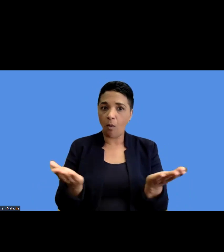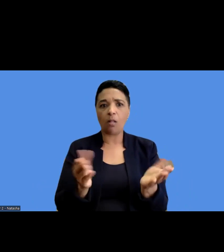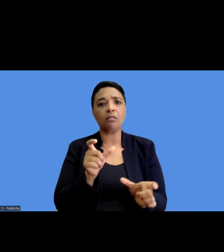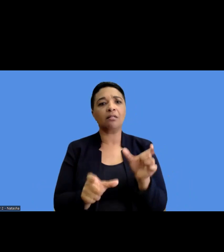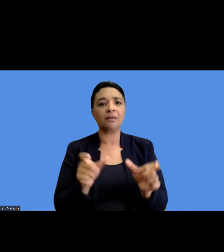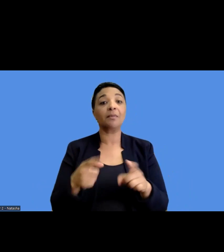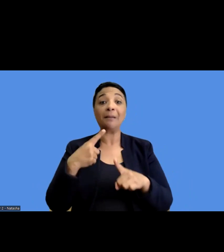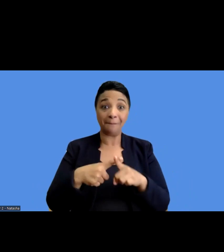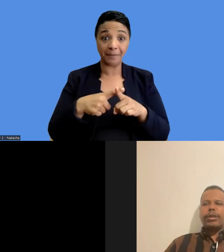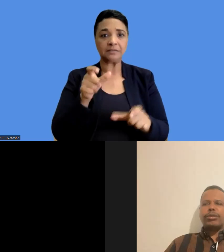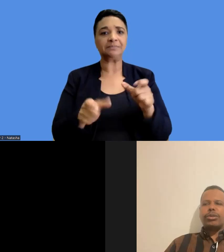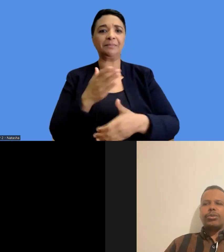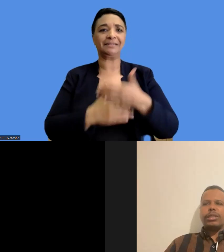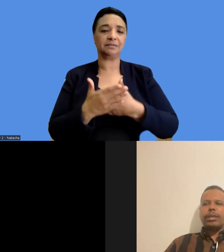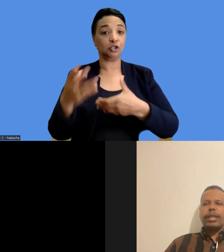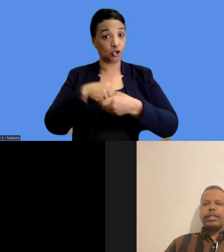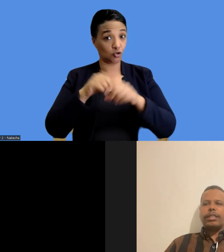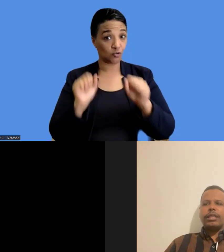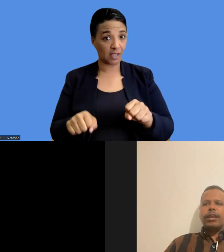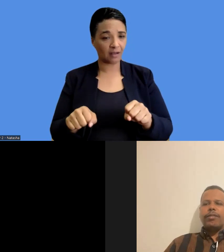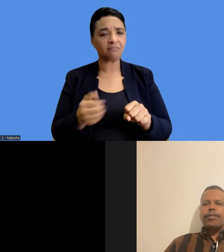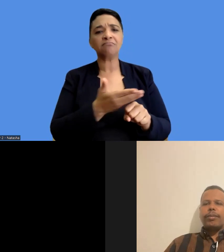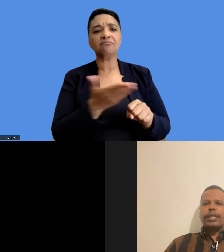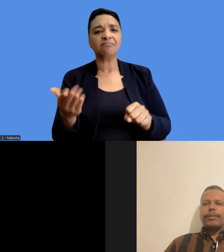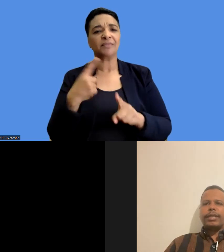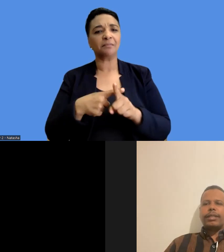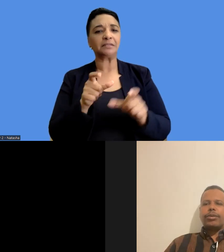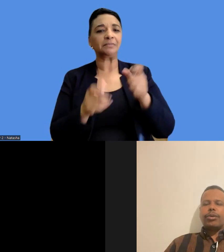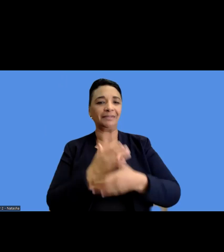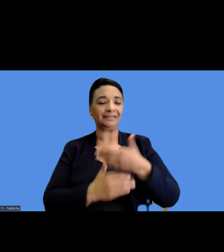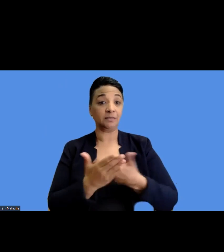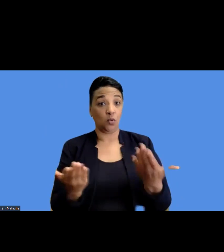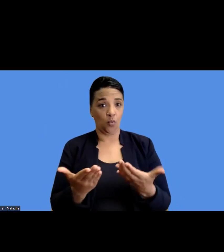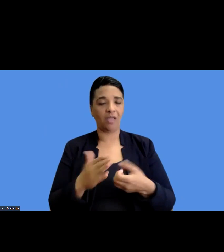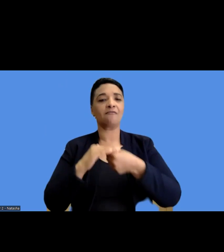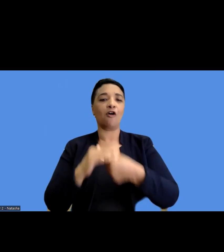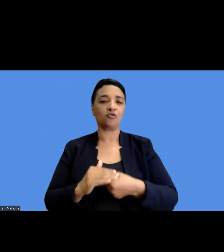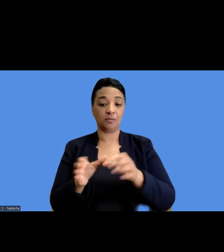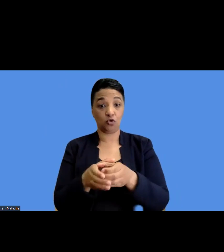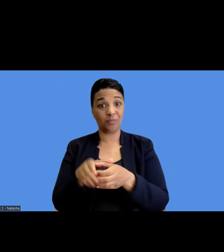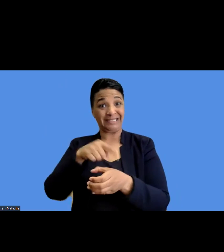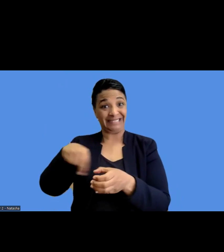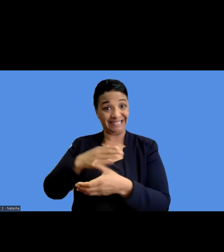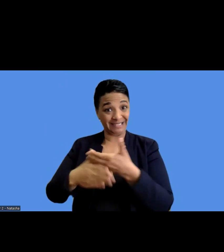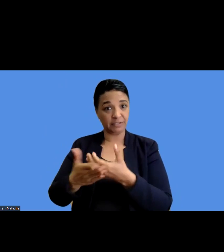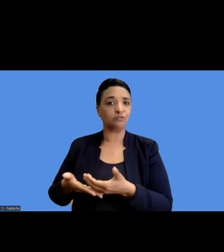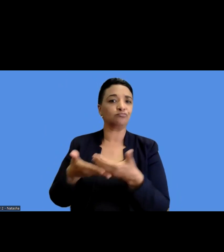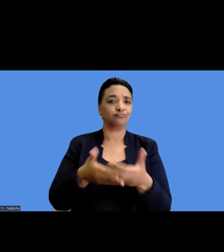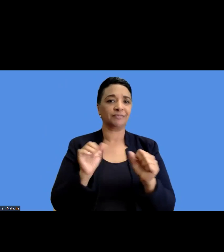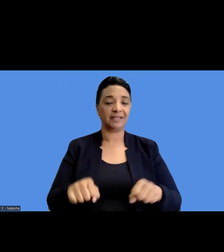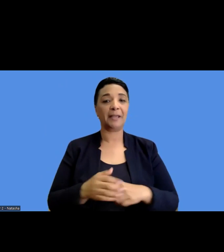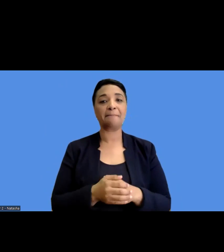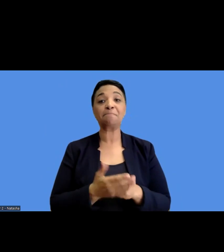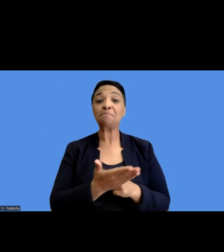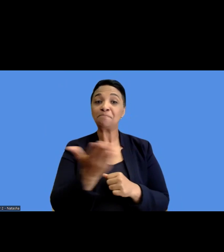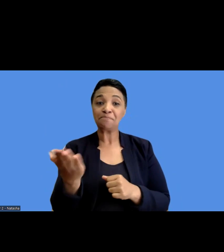including persons with disabilities and persons with disabilities from underrepresented group. So by this, I would like to thank all of you